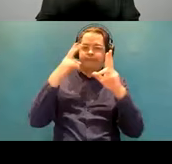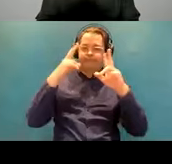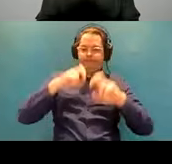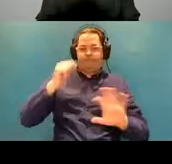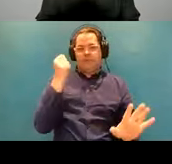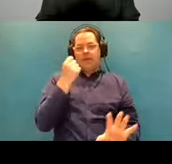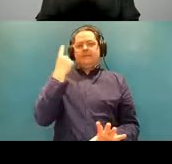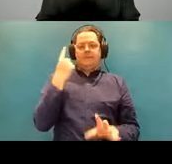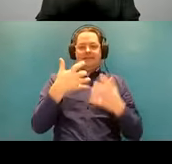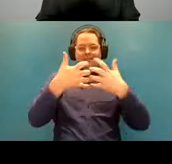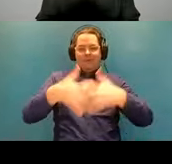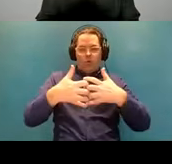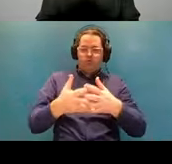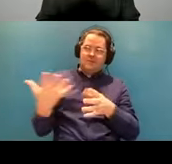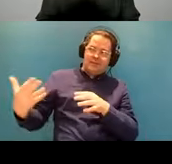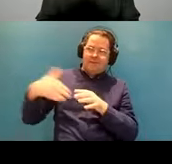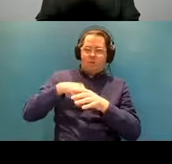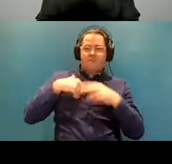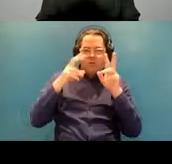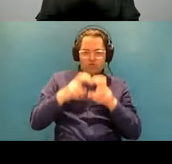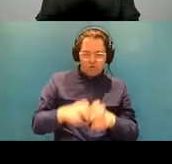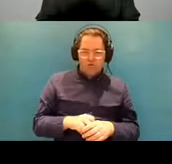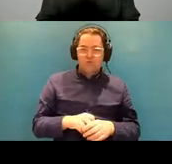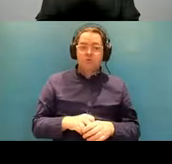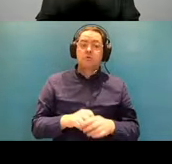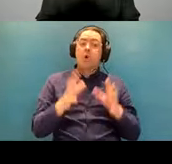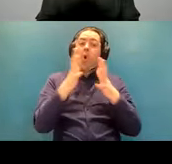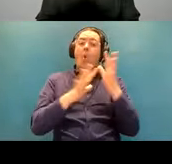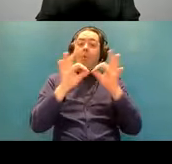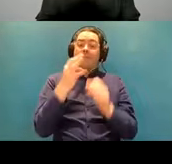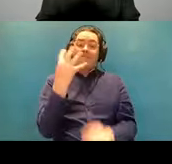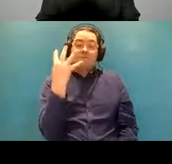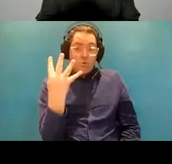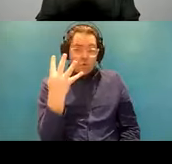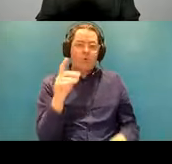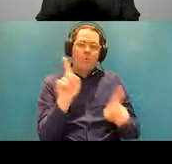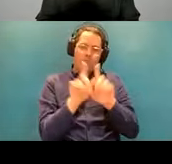of the Web4 technology. Thank you very much.